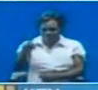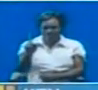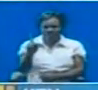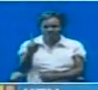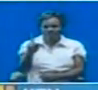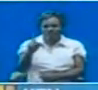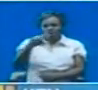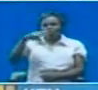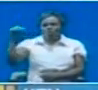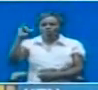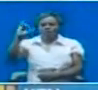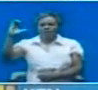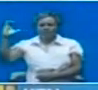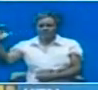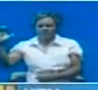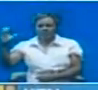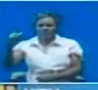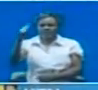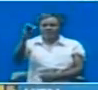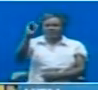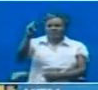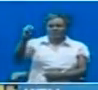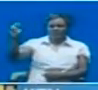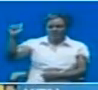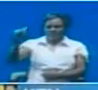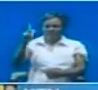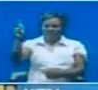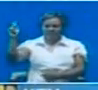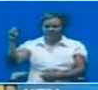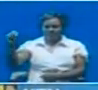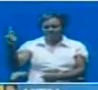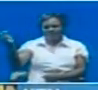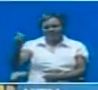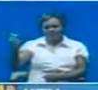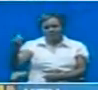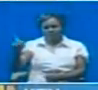at the ICC. Rita Tinina, KTN, Nairobi.